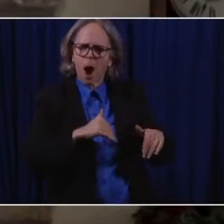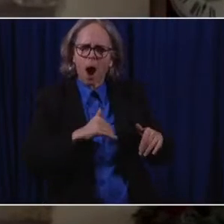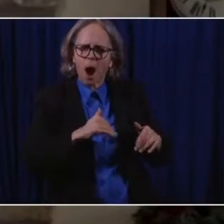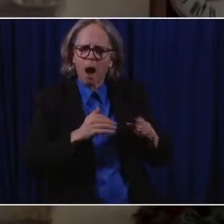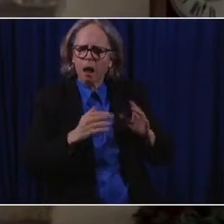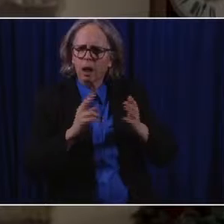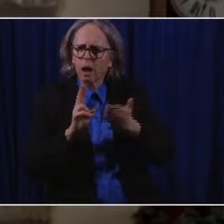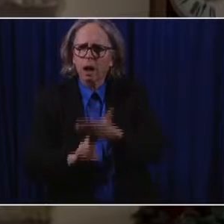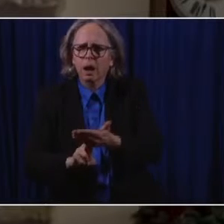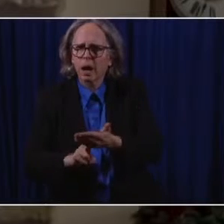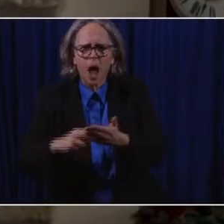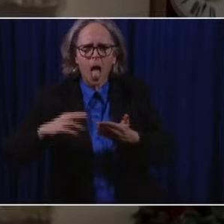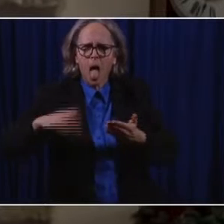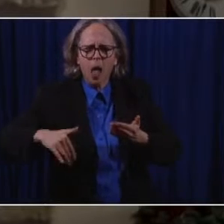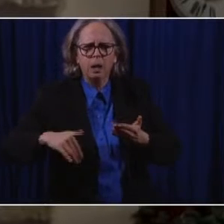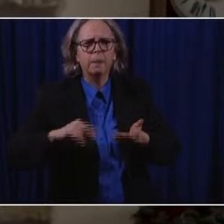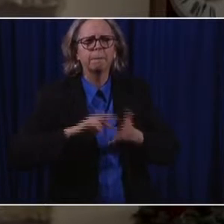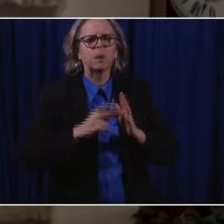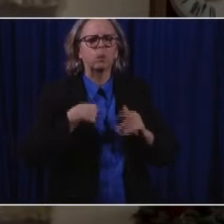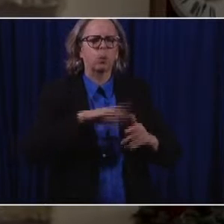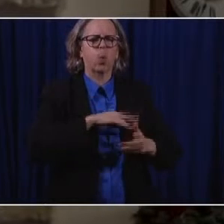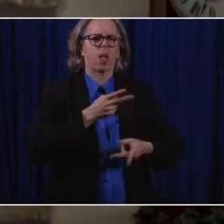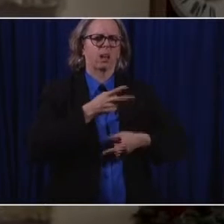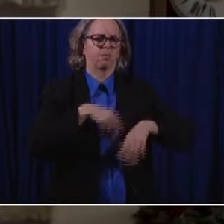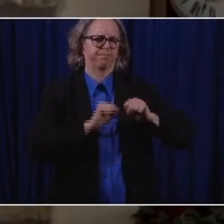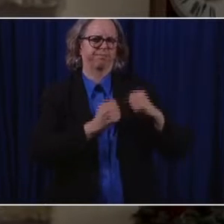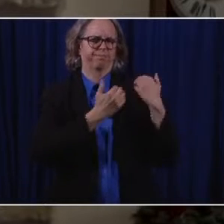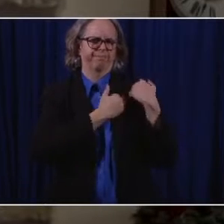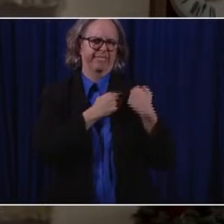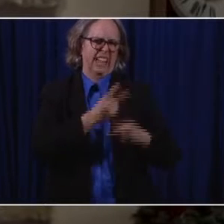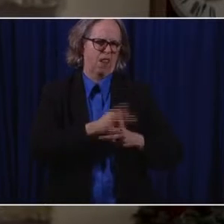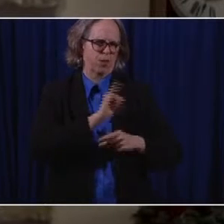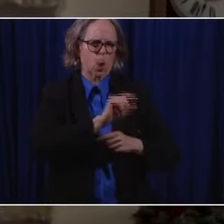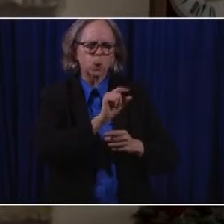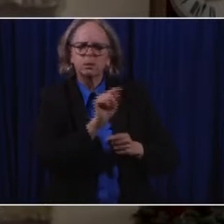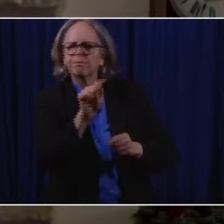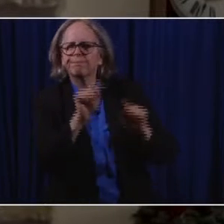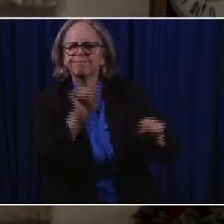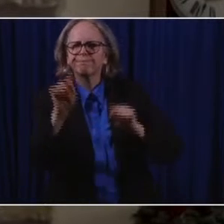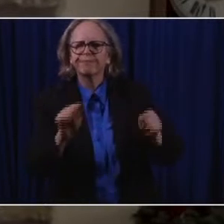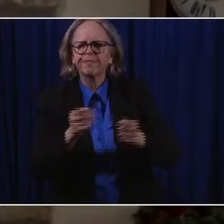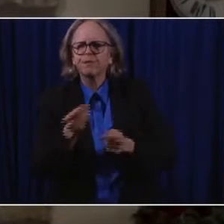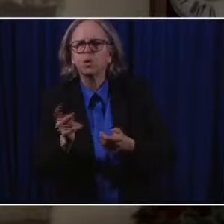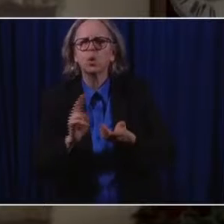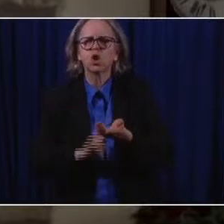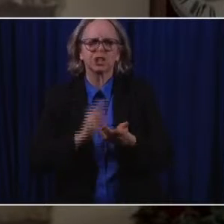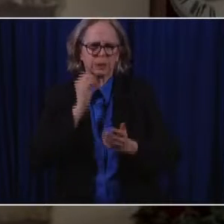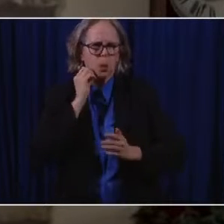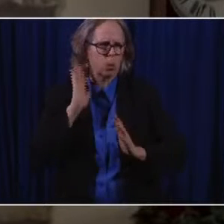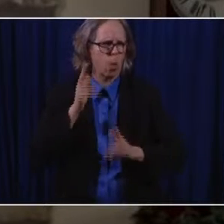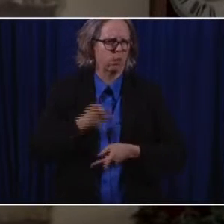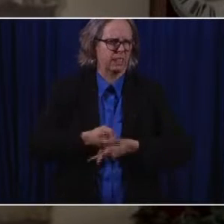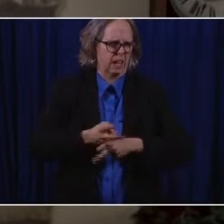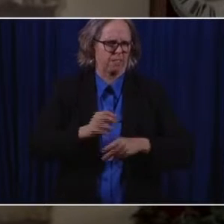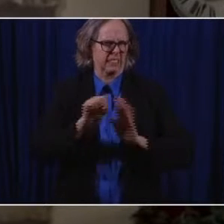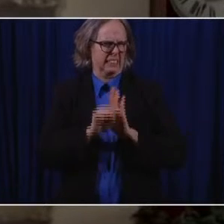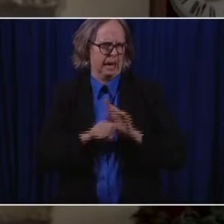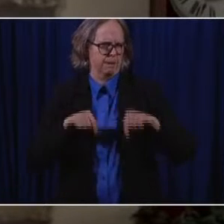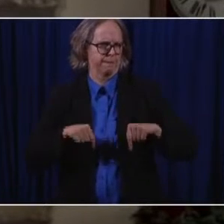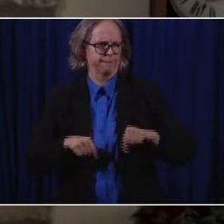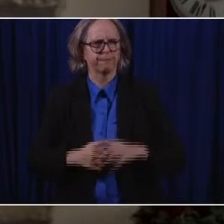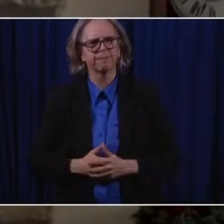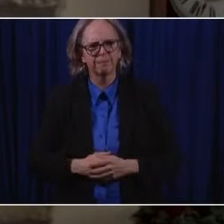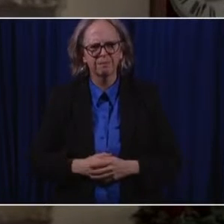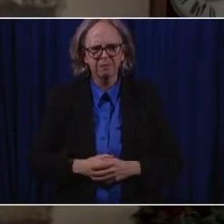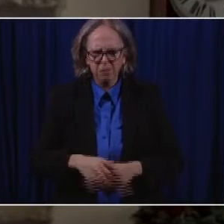they won't be taken care of through the pharmacy companies. We will do tomorrow. I